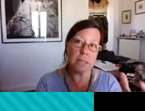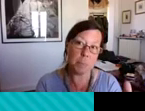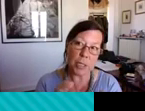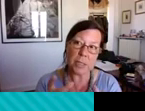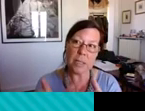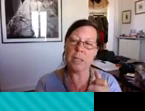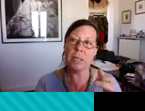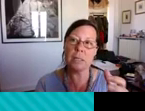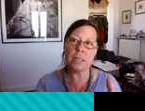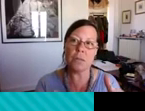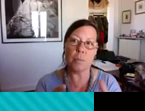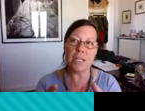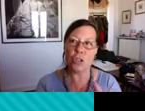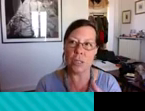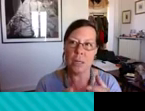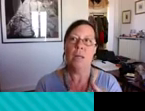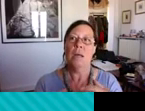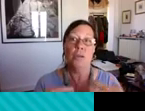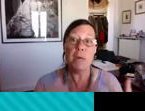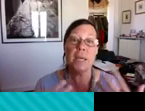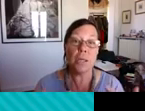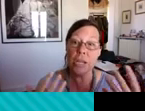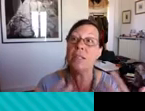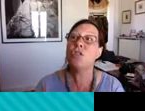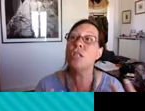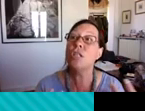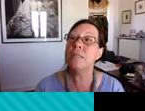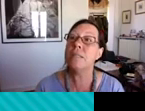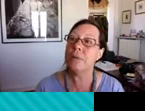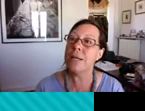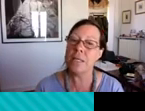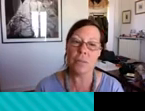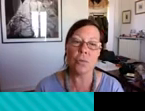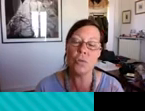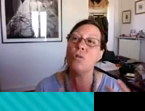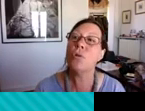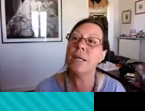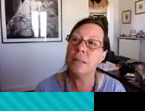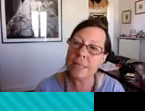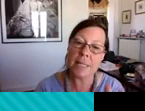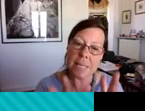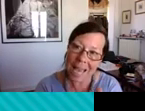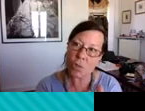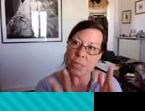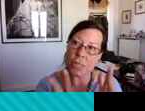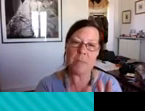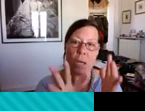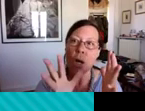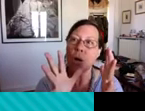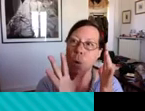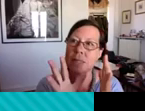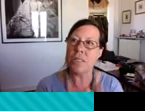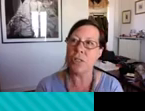these conspiracy theories and disinformation, you're giving legitimacy to their ideas. So don't do it unless it's actually